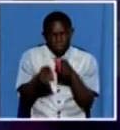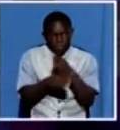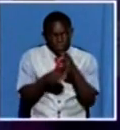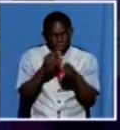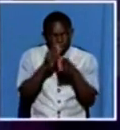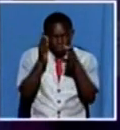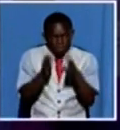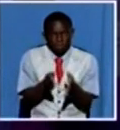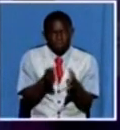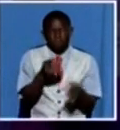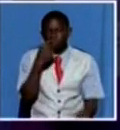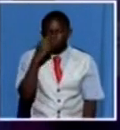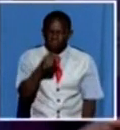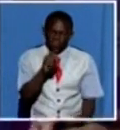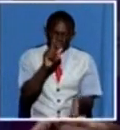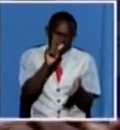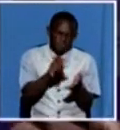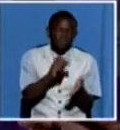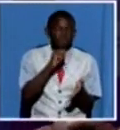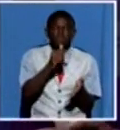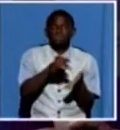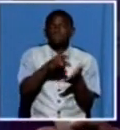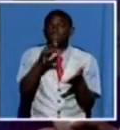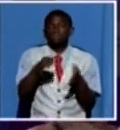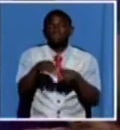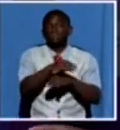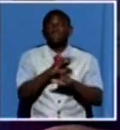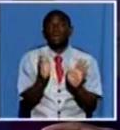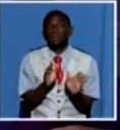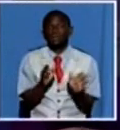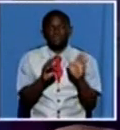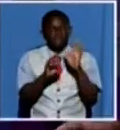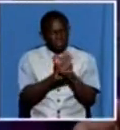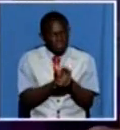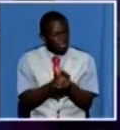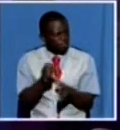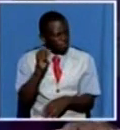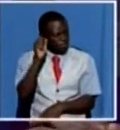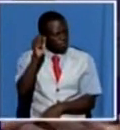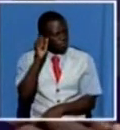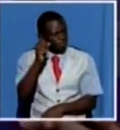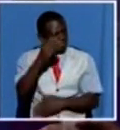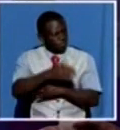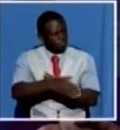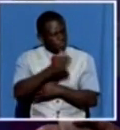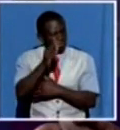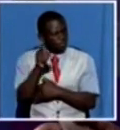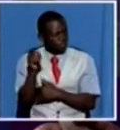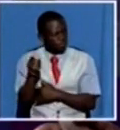Michael Chilufya Sata target. Many feel that its cost is